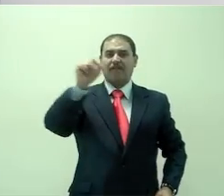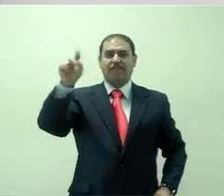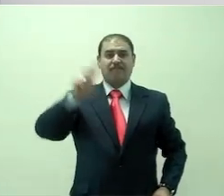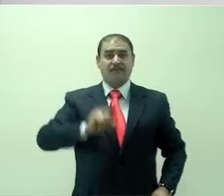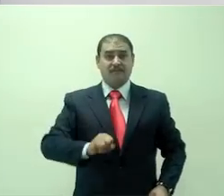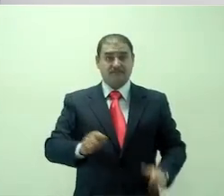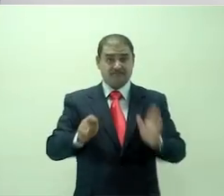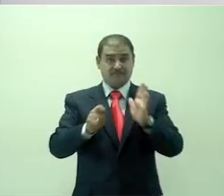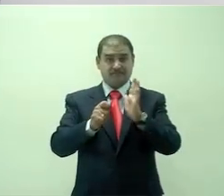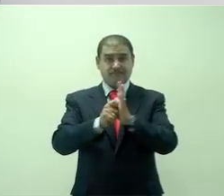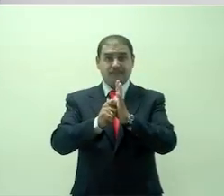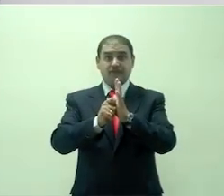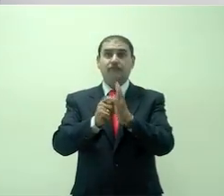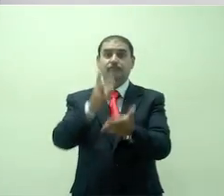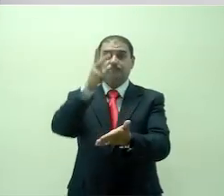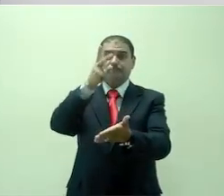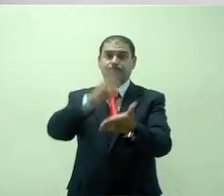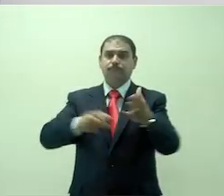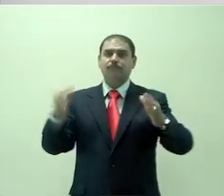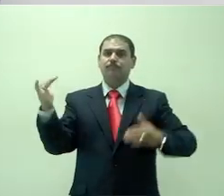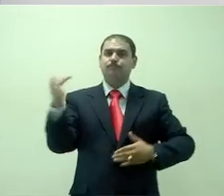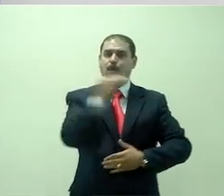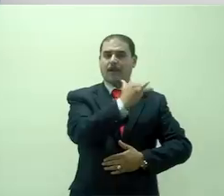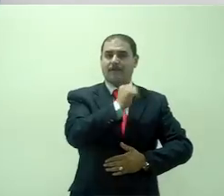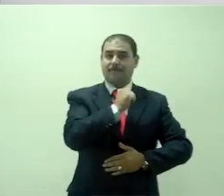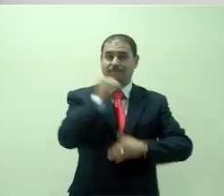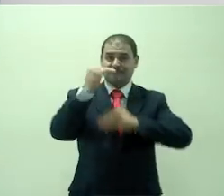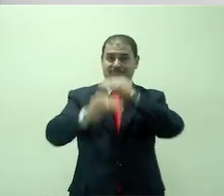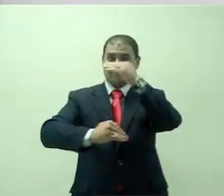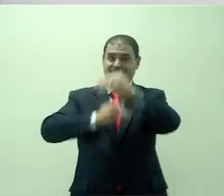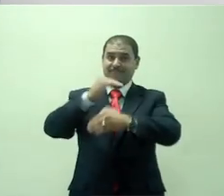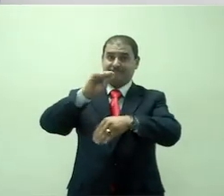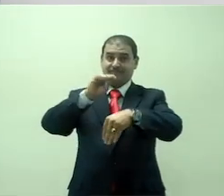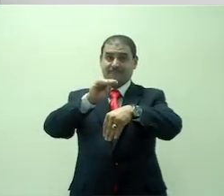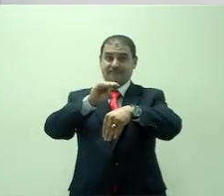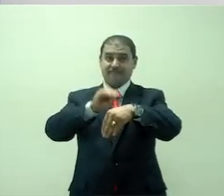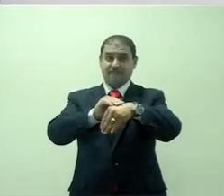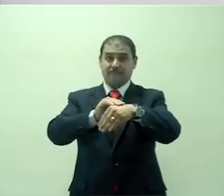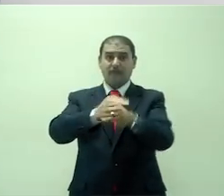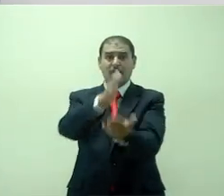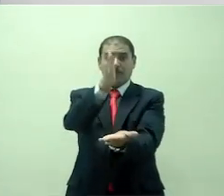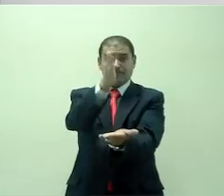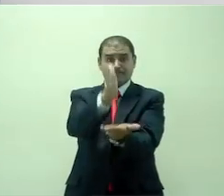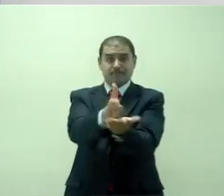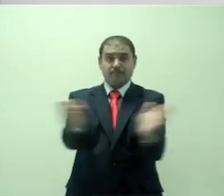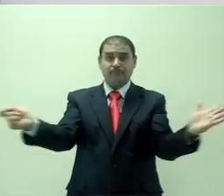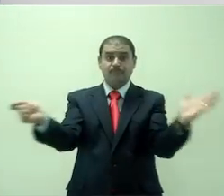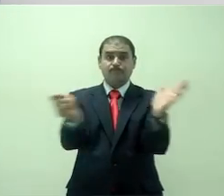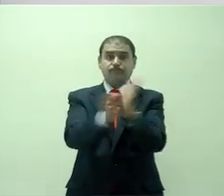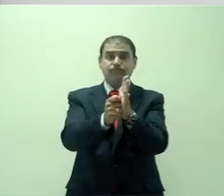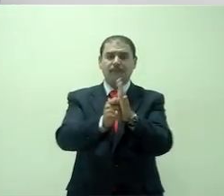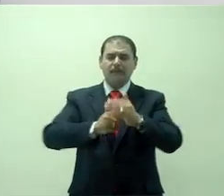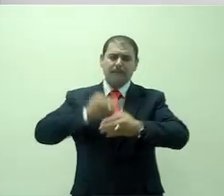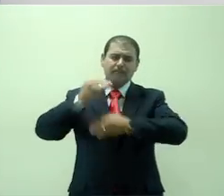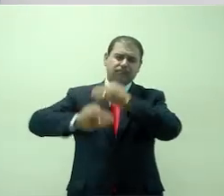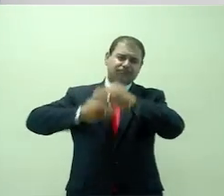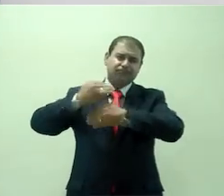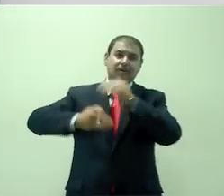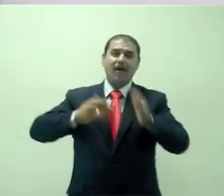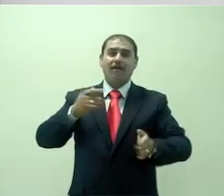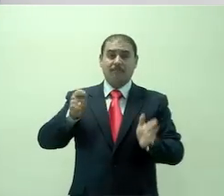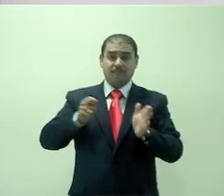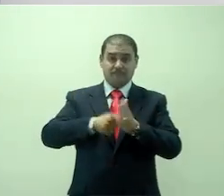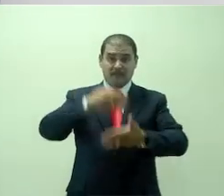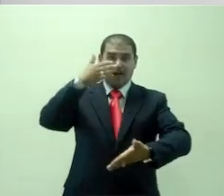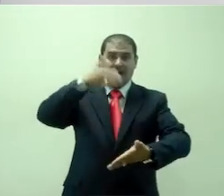for in 2000, just after the MDGs were announced, and took